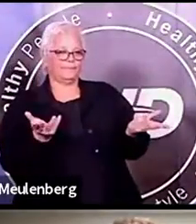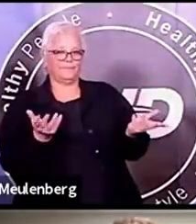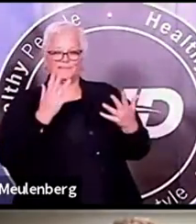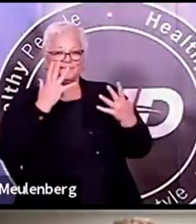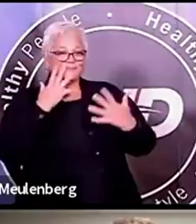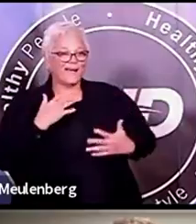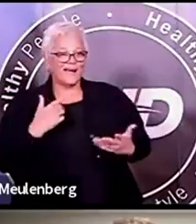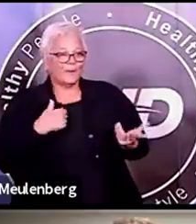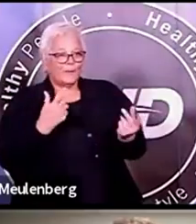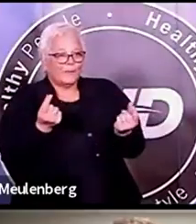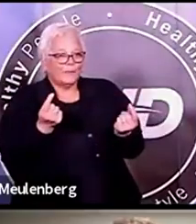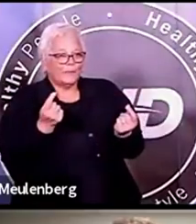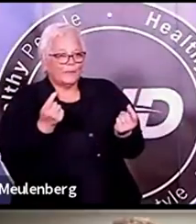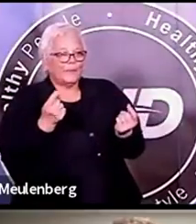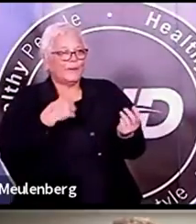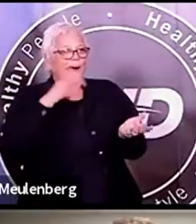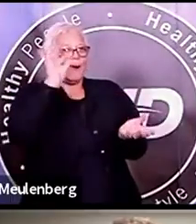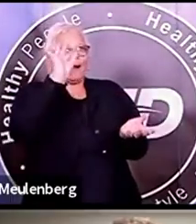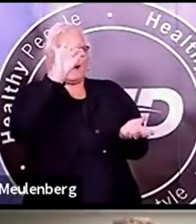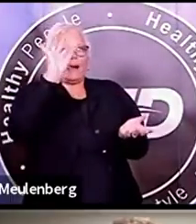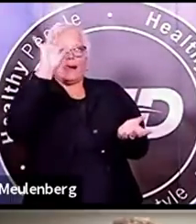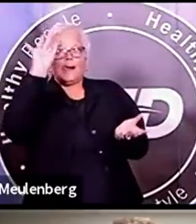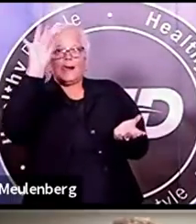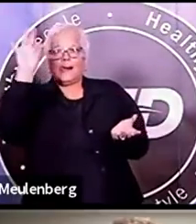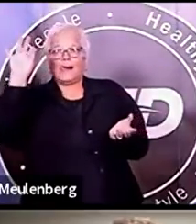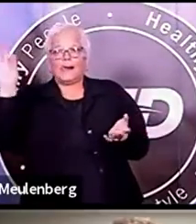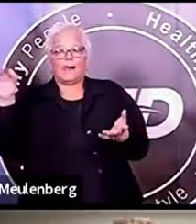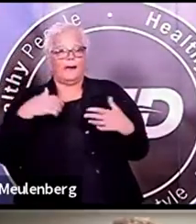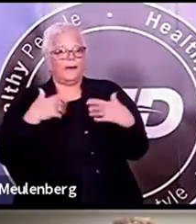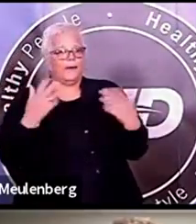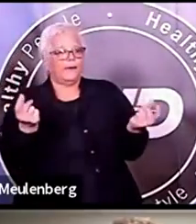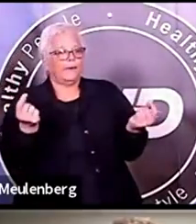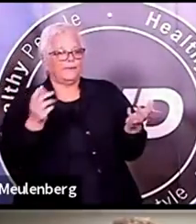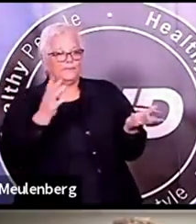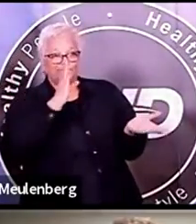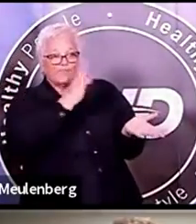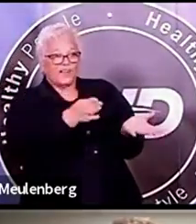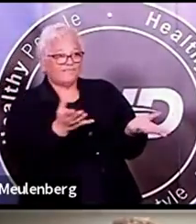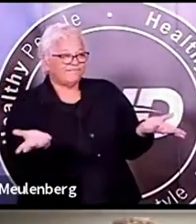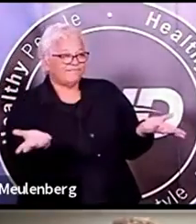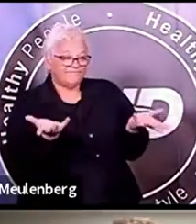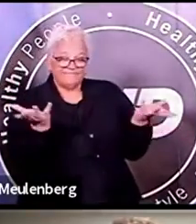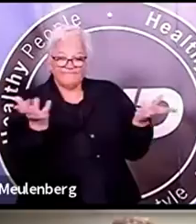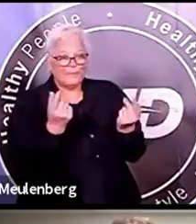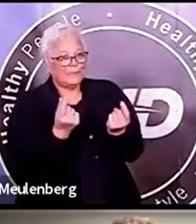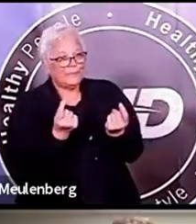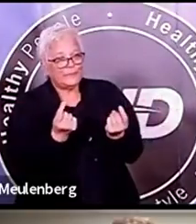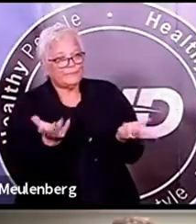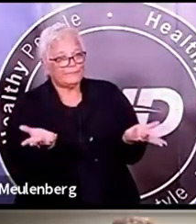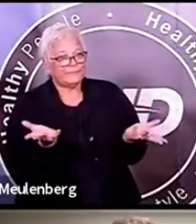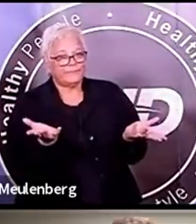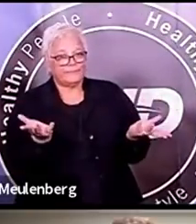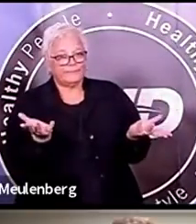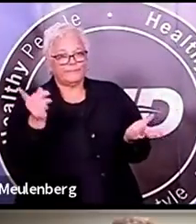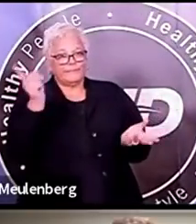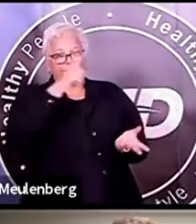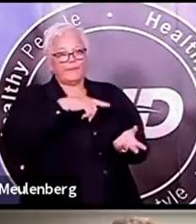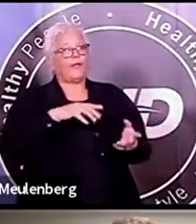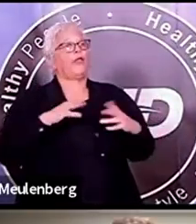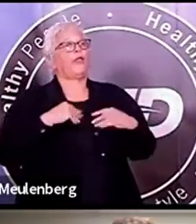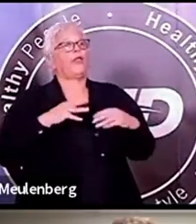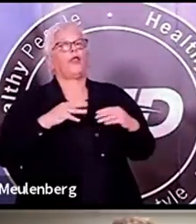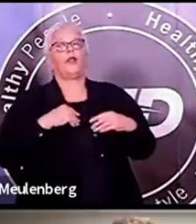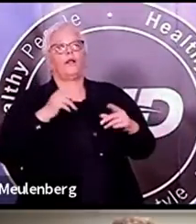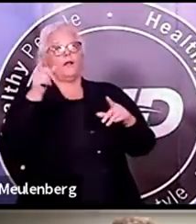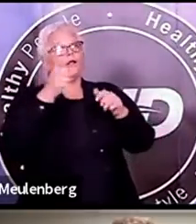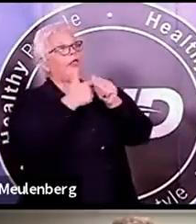are choosing, I'll just say it, the political out rather than doing what medical professionals are